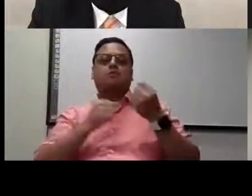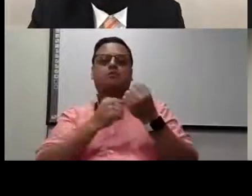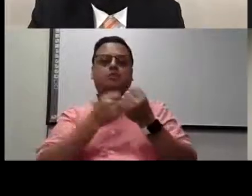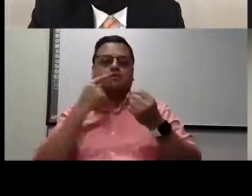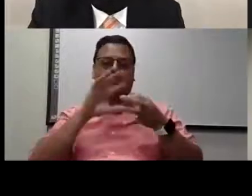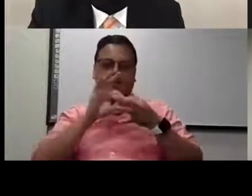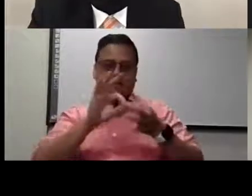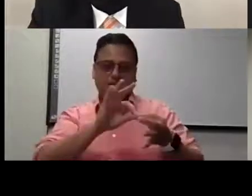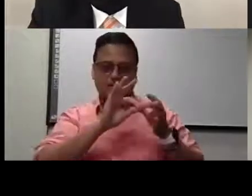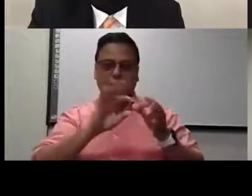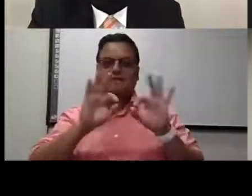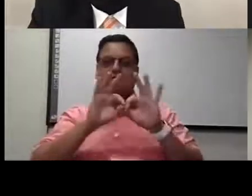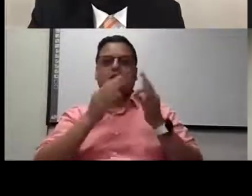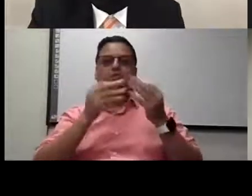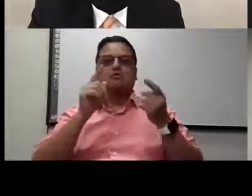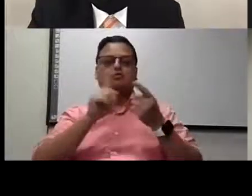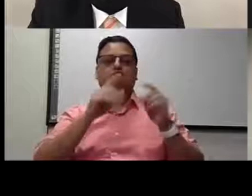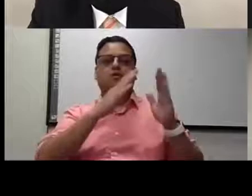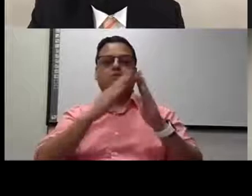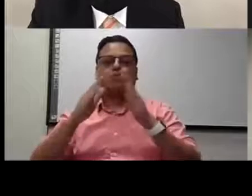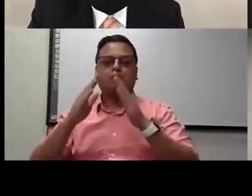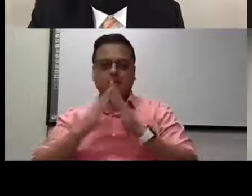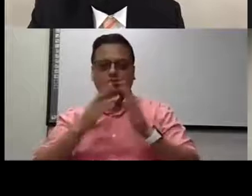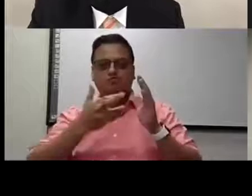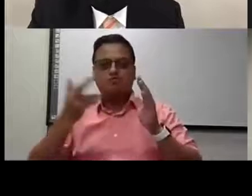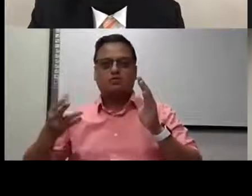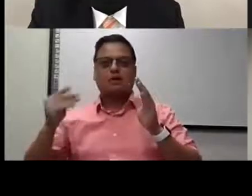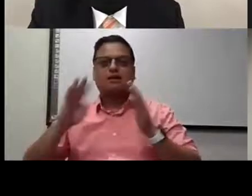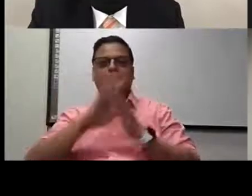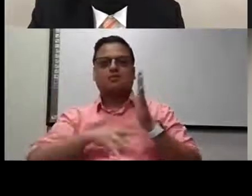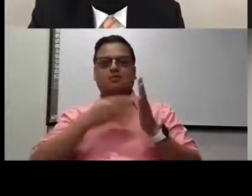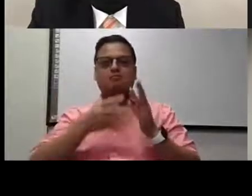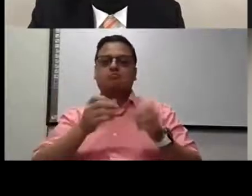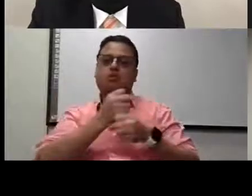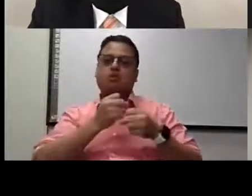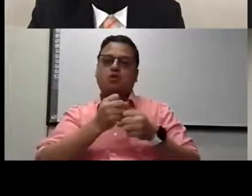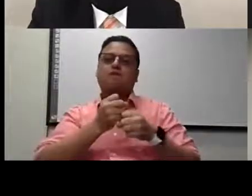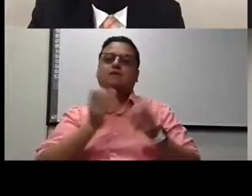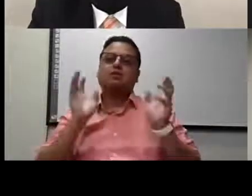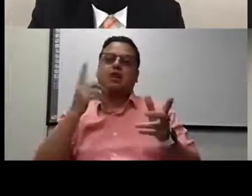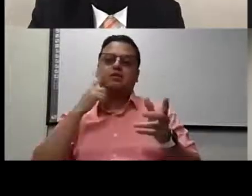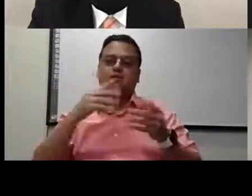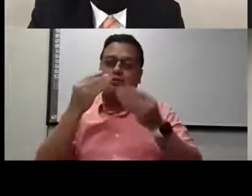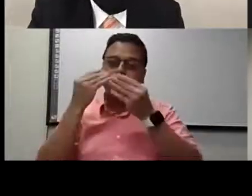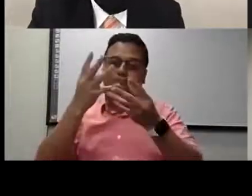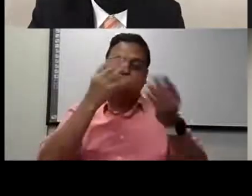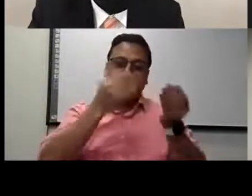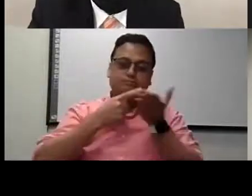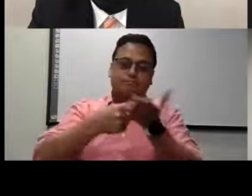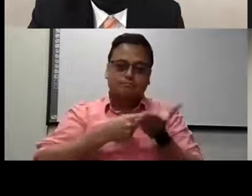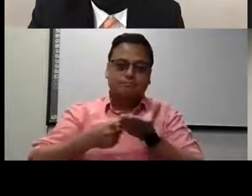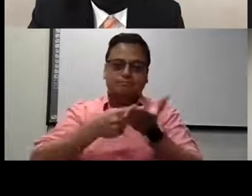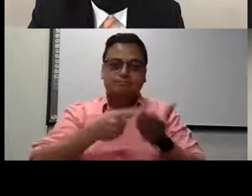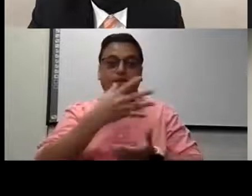nights, connecting families to community resources, and scheduling coffee chats to share information. And whereas